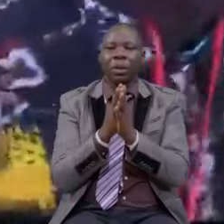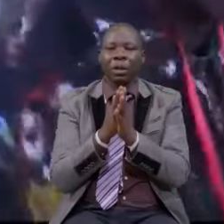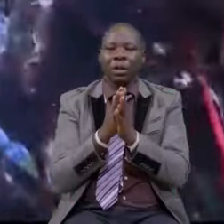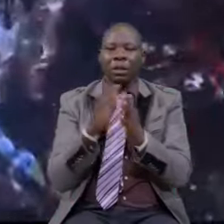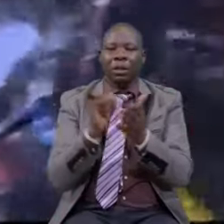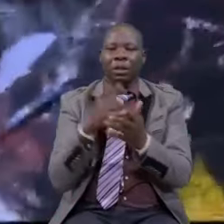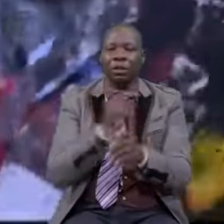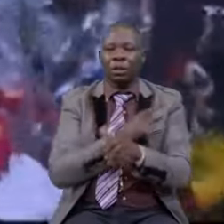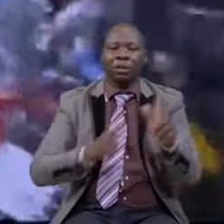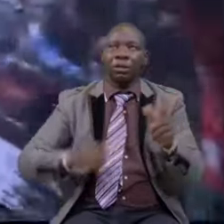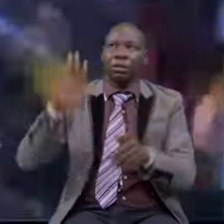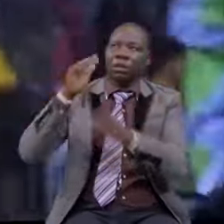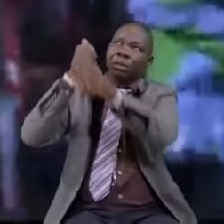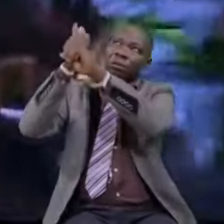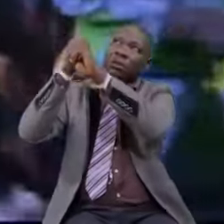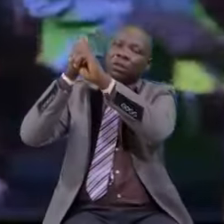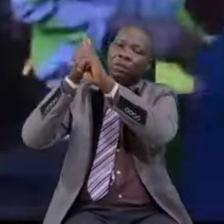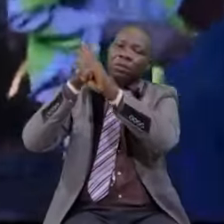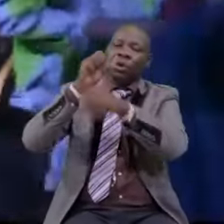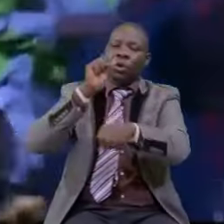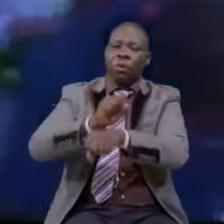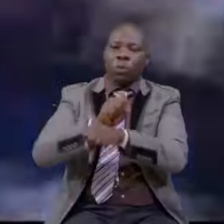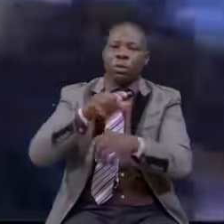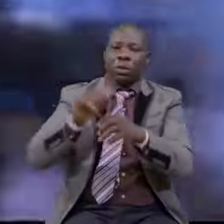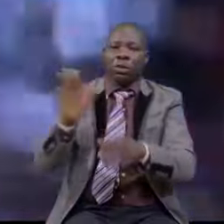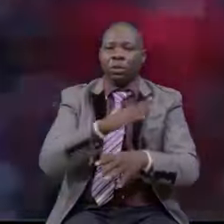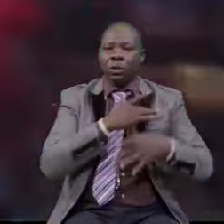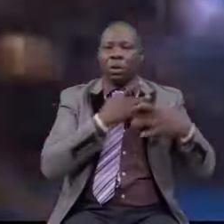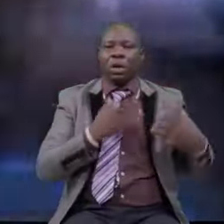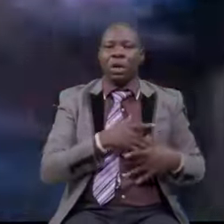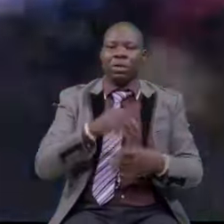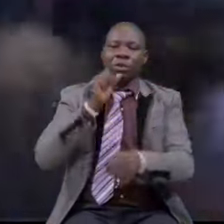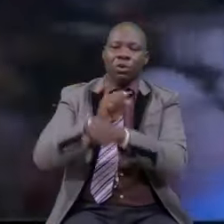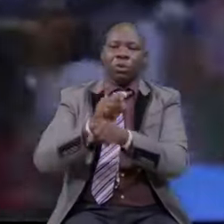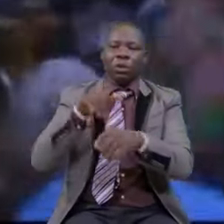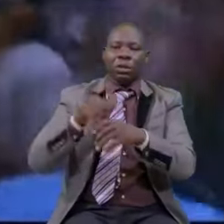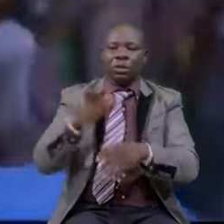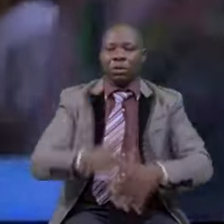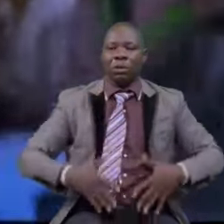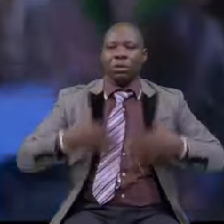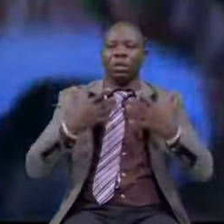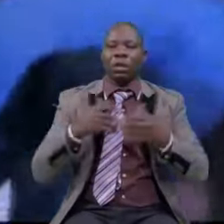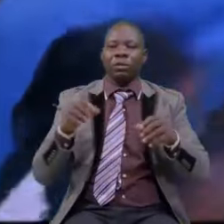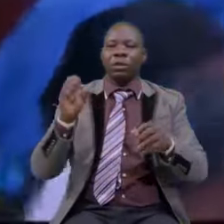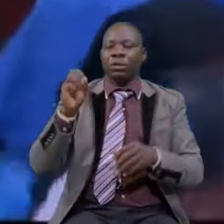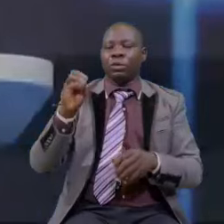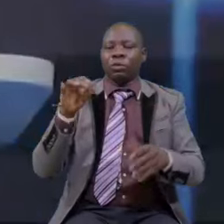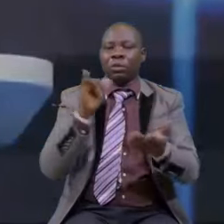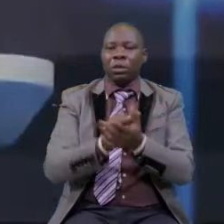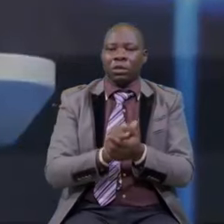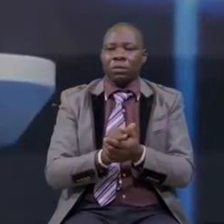Lord himself walk in your heart, walk in your life, so that